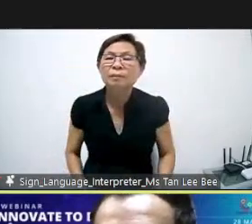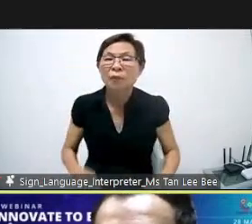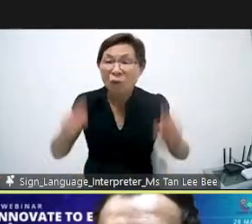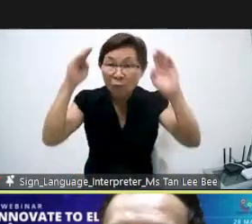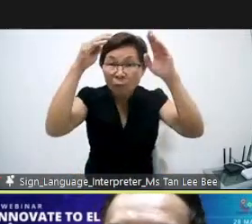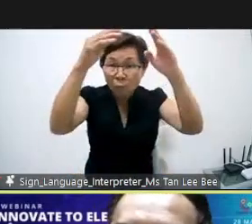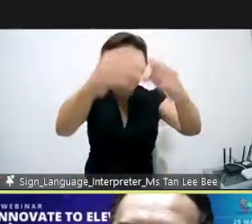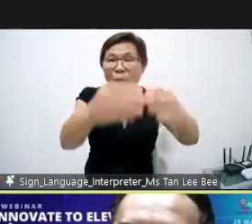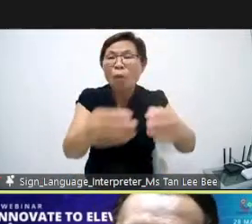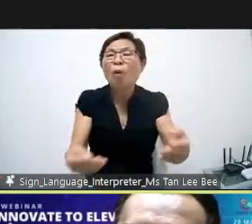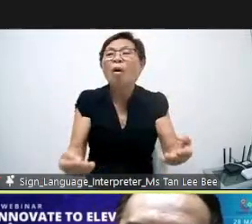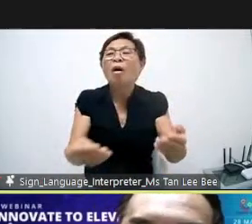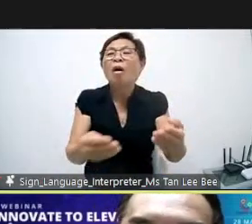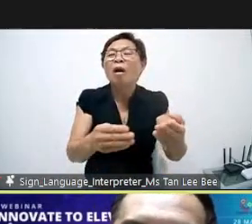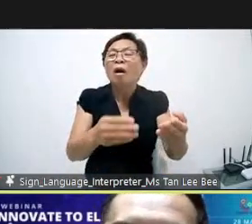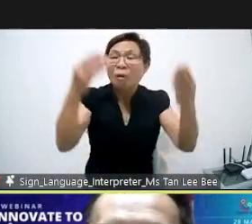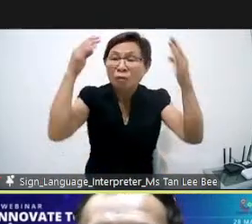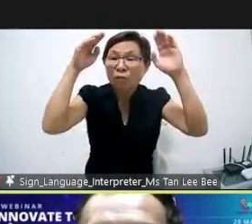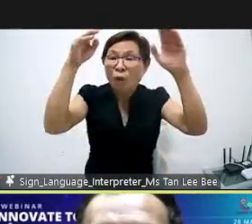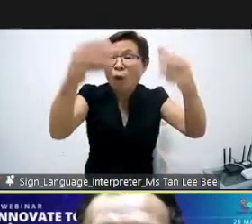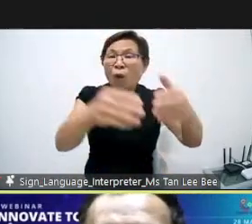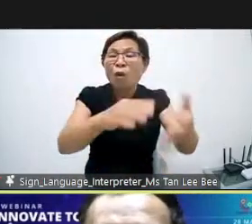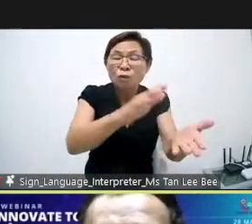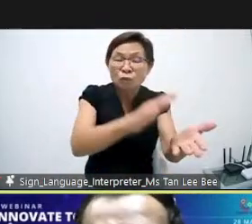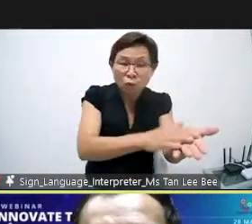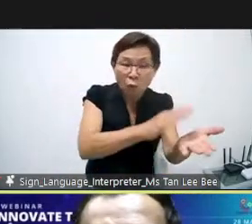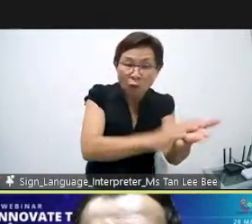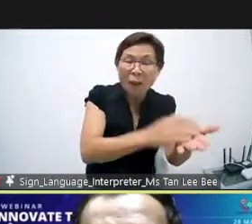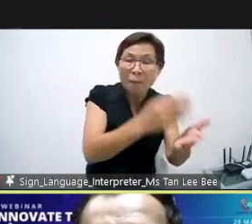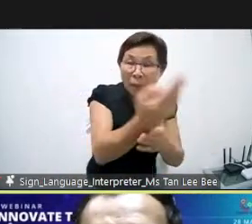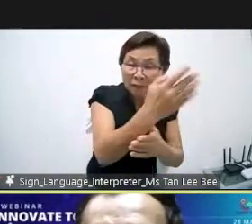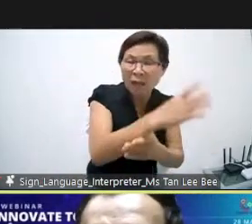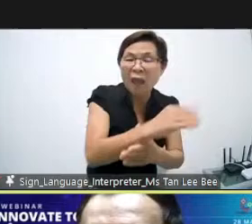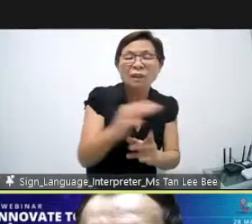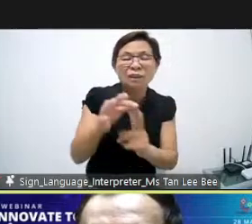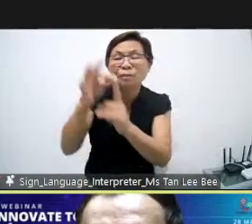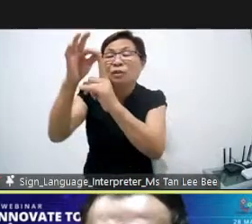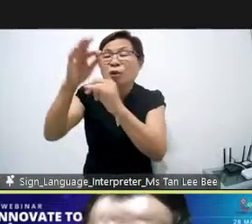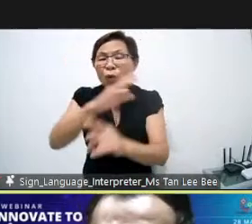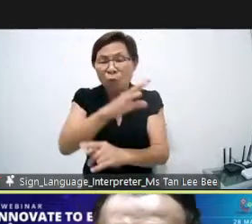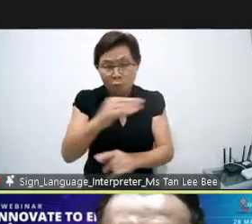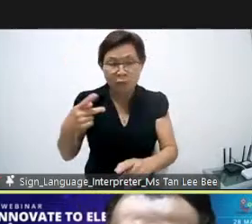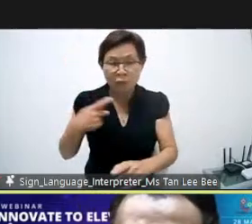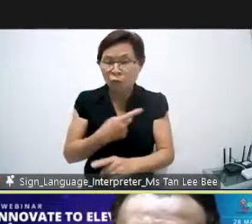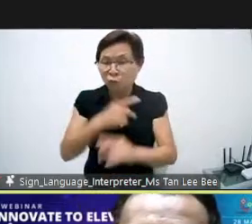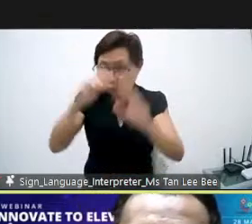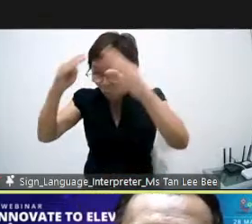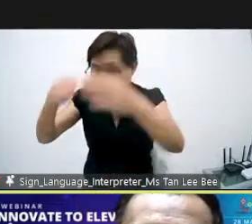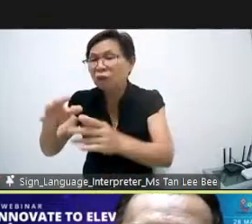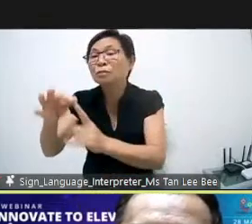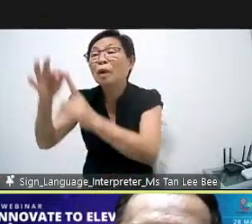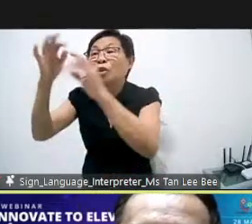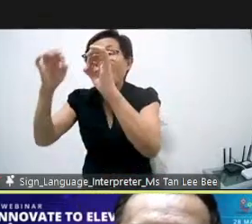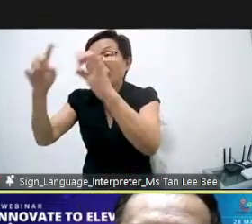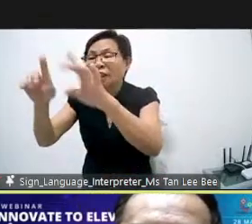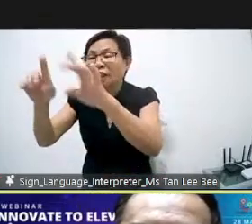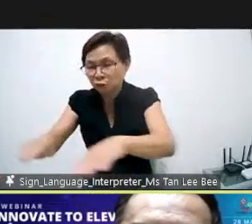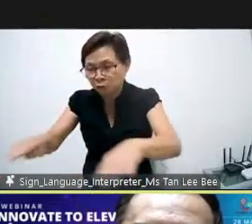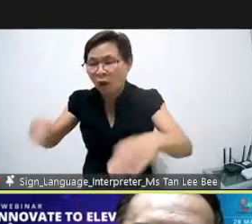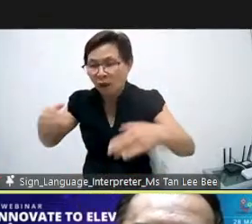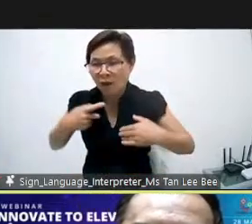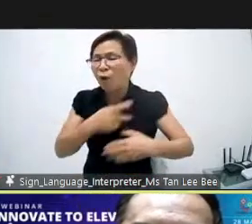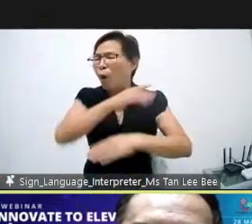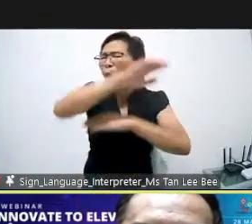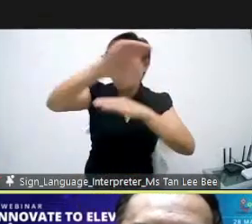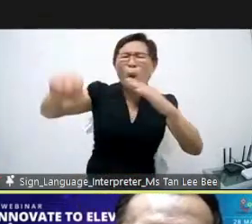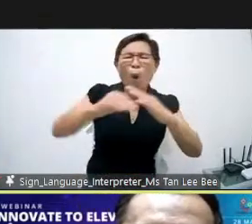mainstream student, but also we actually can also focus on the special education ones. So these are all the things that we can all